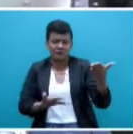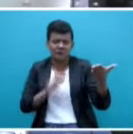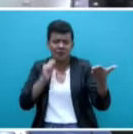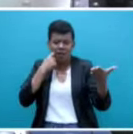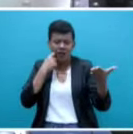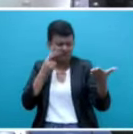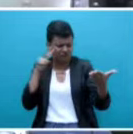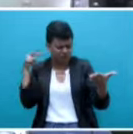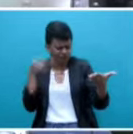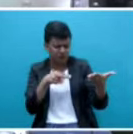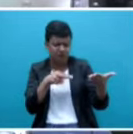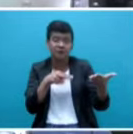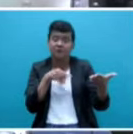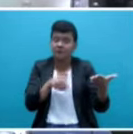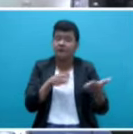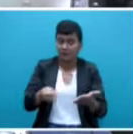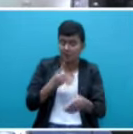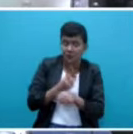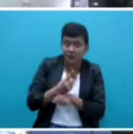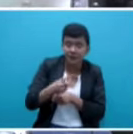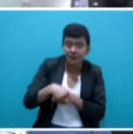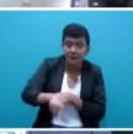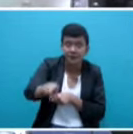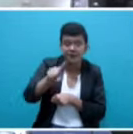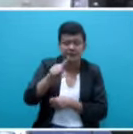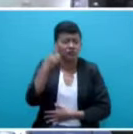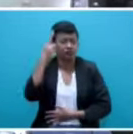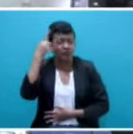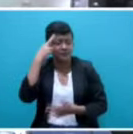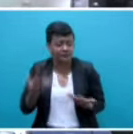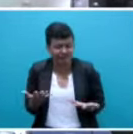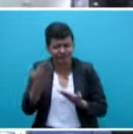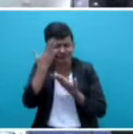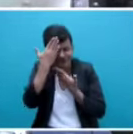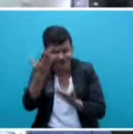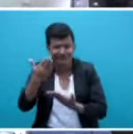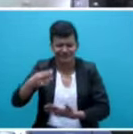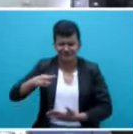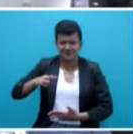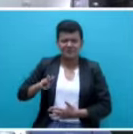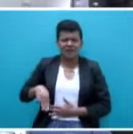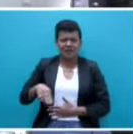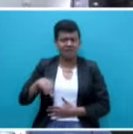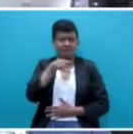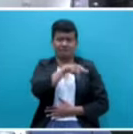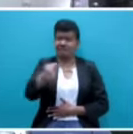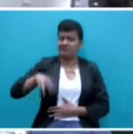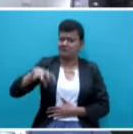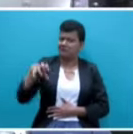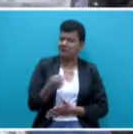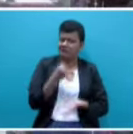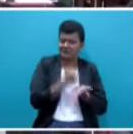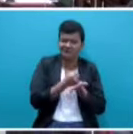for this reason also that all honourable members must support this proposed sitting calendar. In